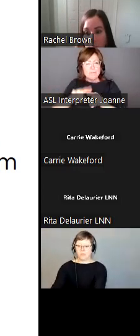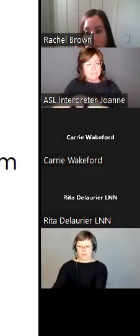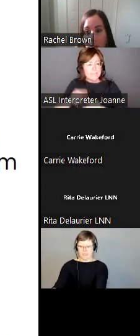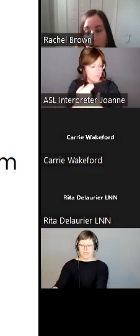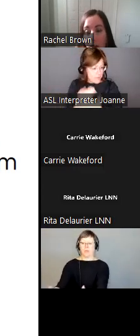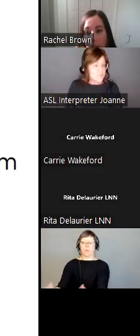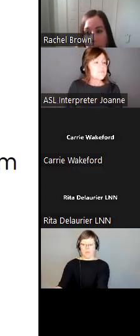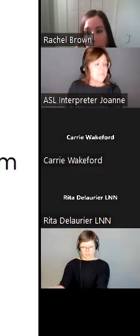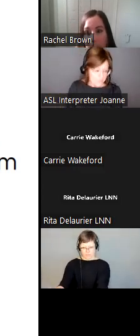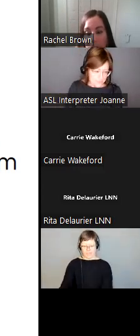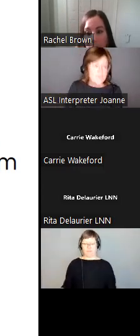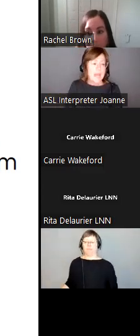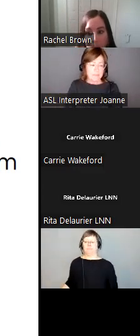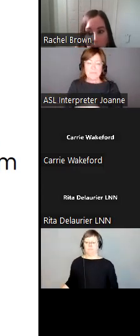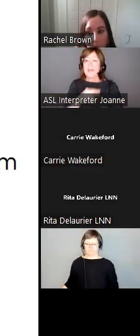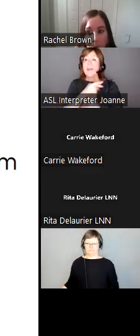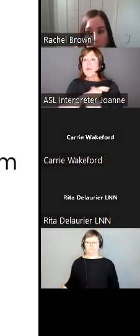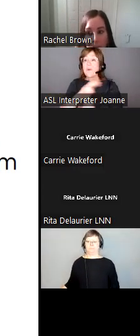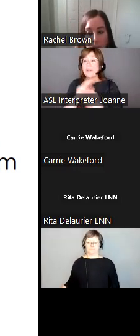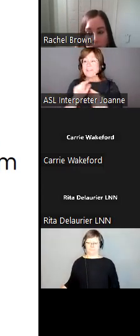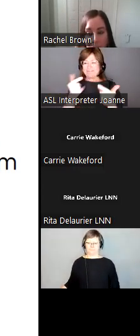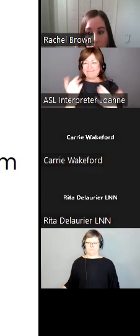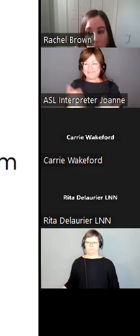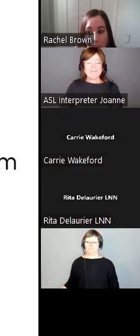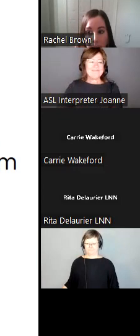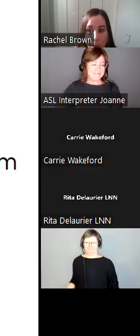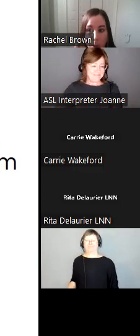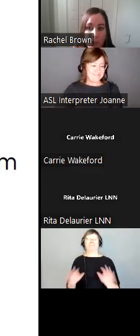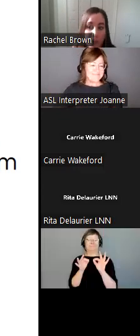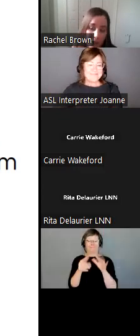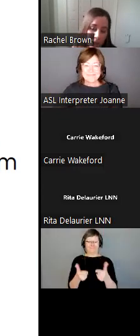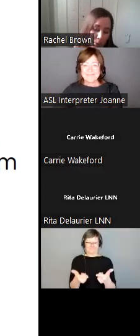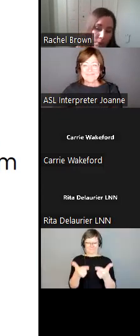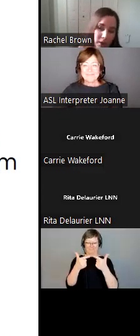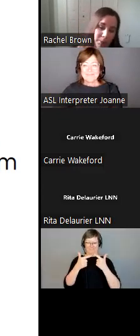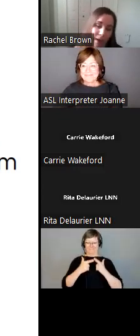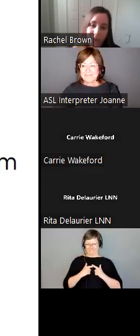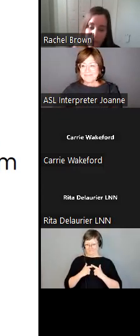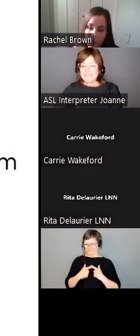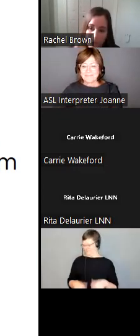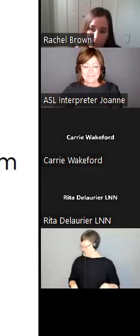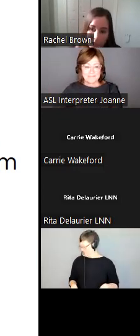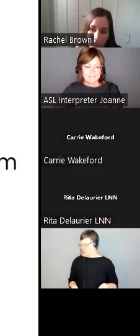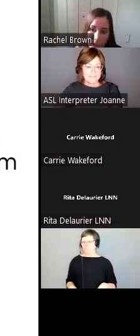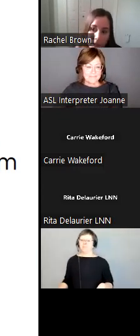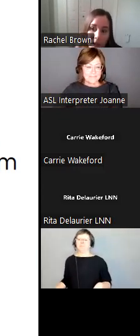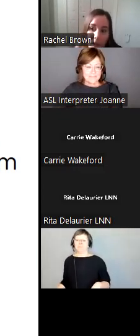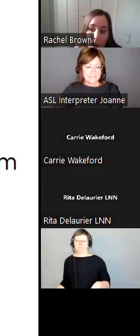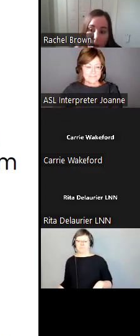of tips, Instagram does have the ability to let you edit posts on the mobile app after